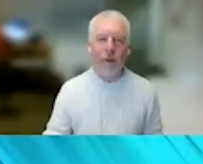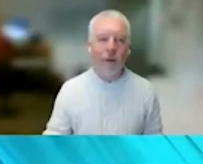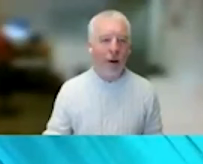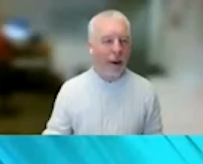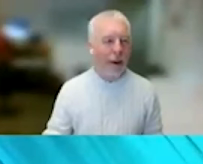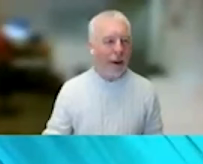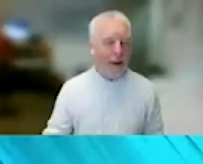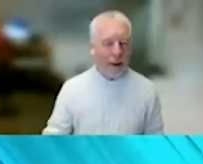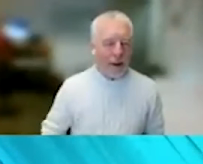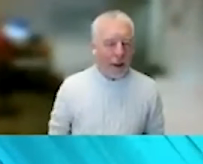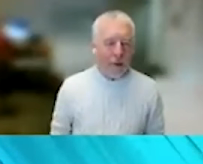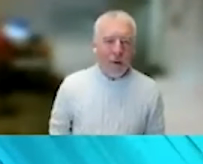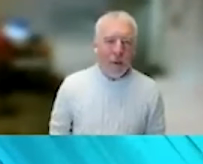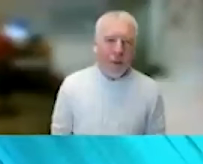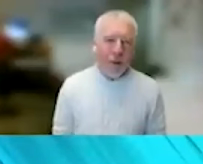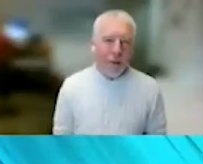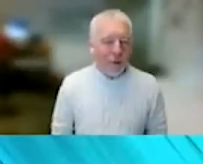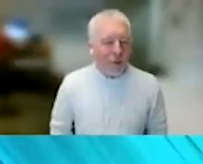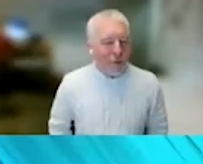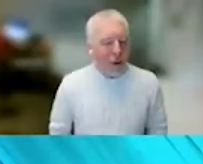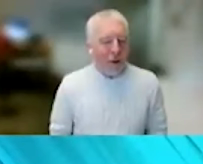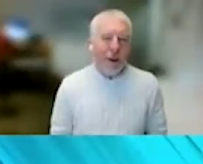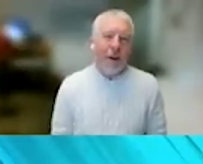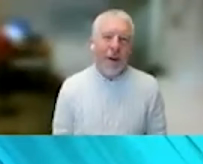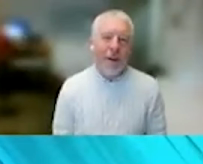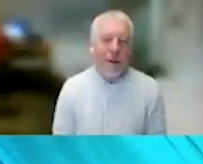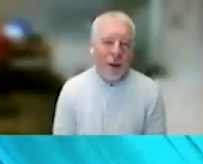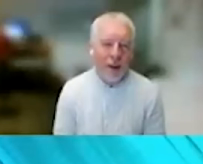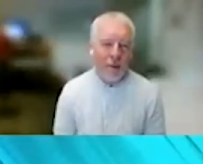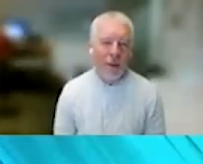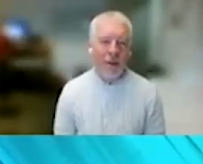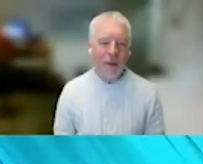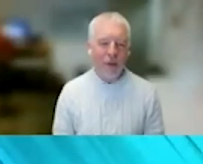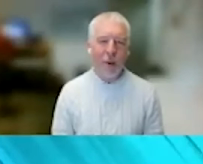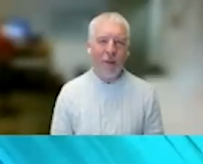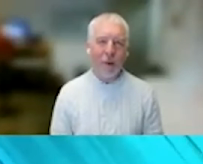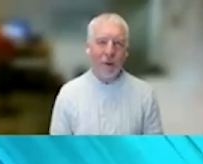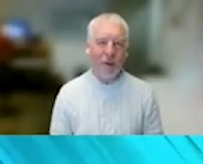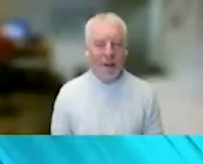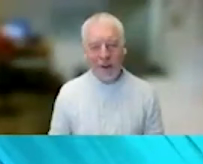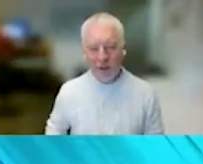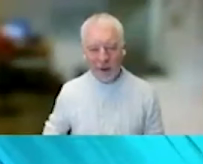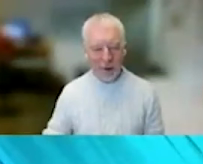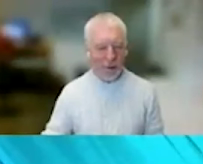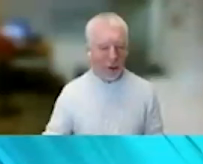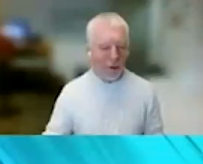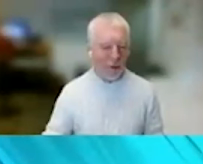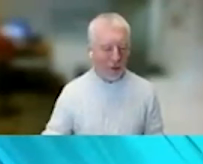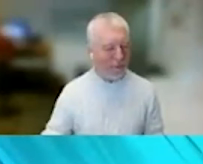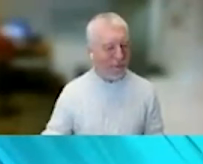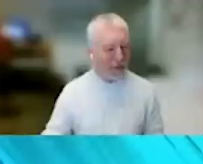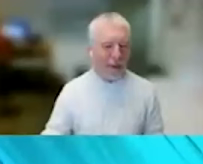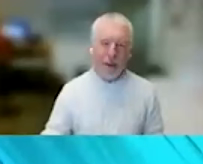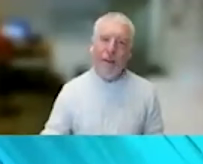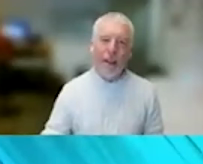to answer questions, and also eager to hear if anyone has any other thoughts about these tools that I haven't covered or